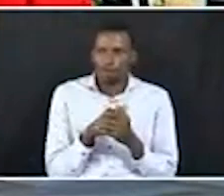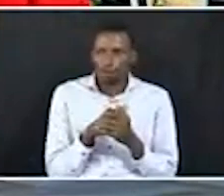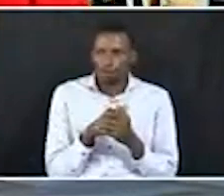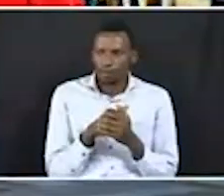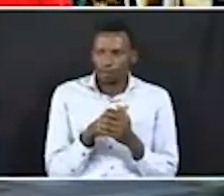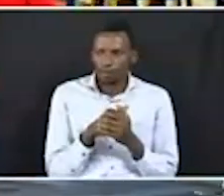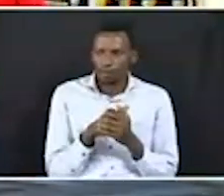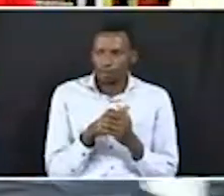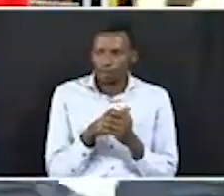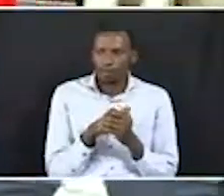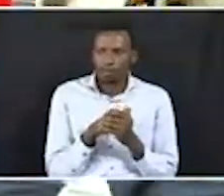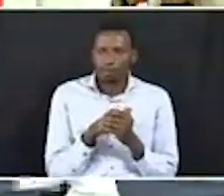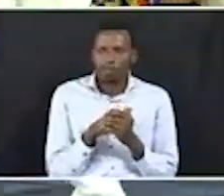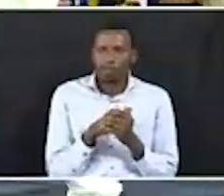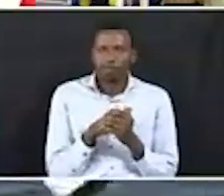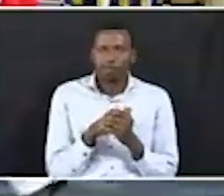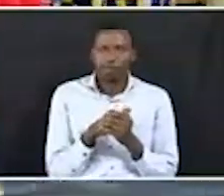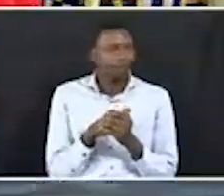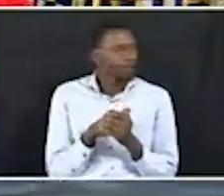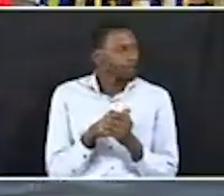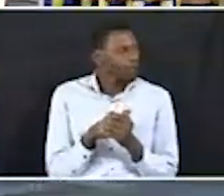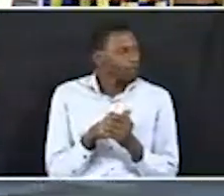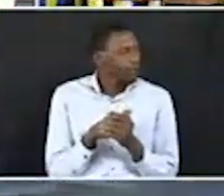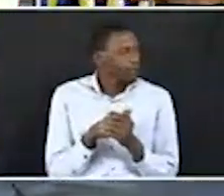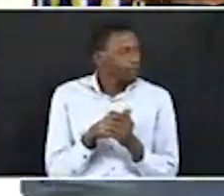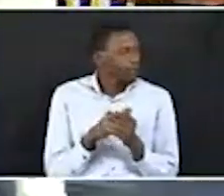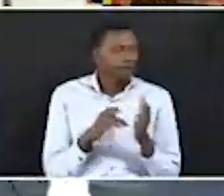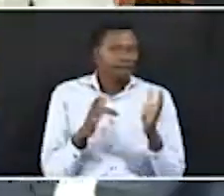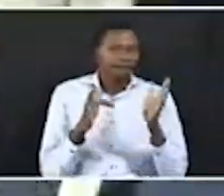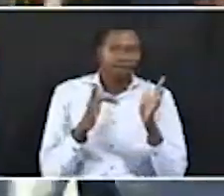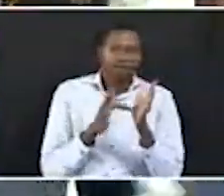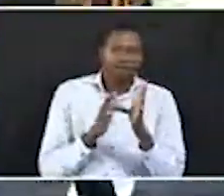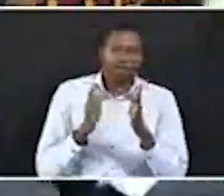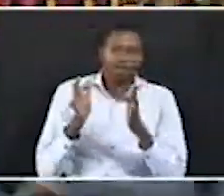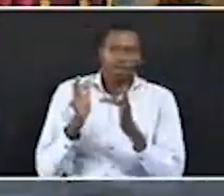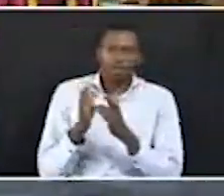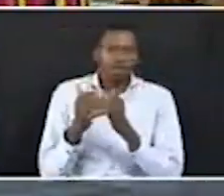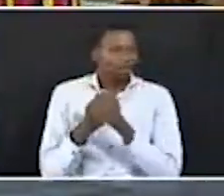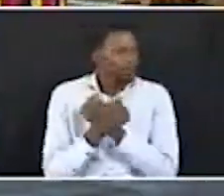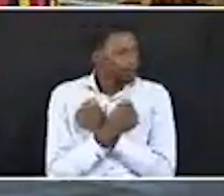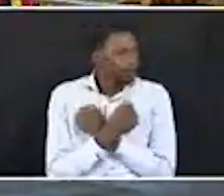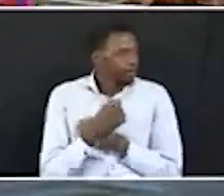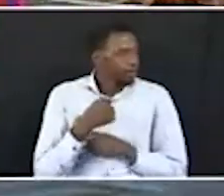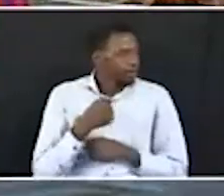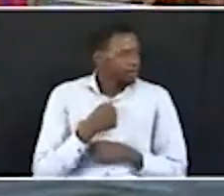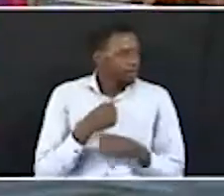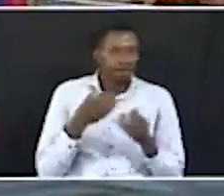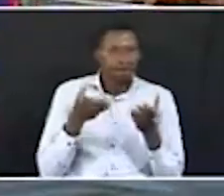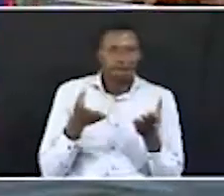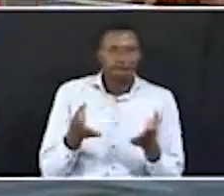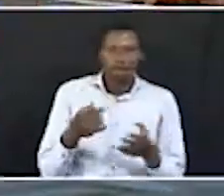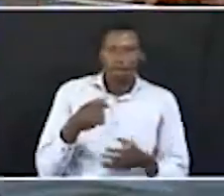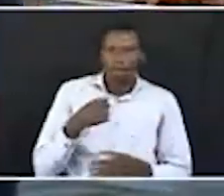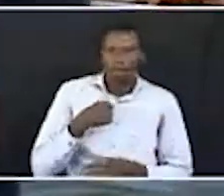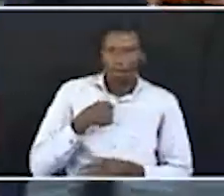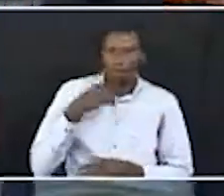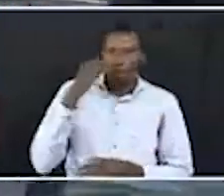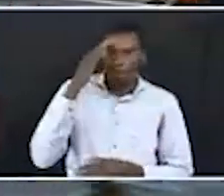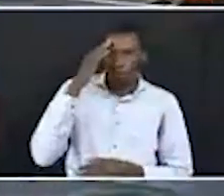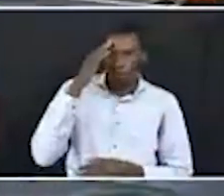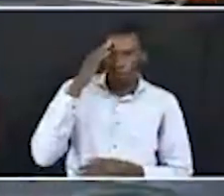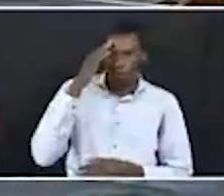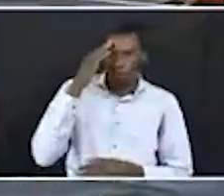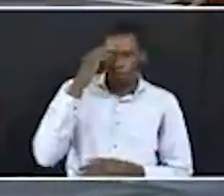Jesus loves me, this I know, for the Bible tells